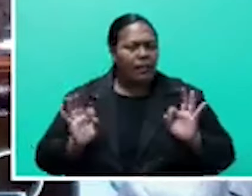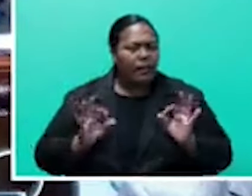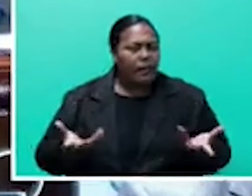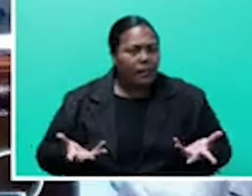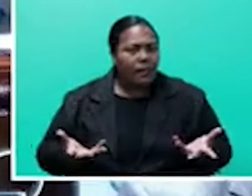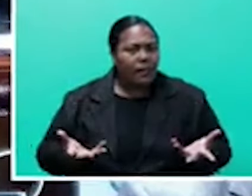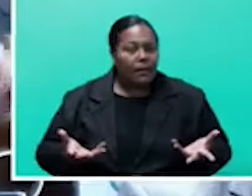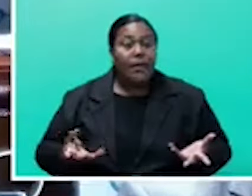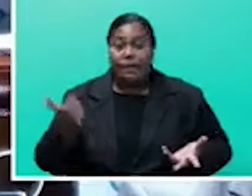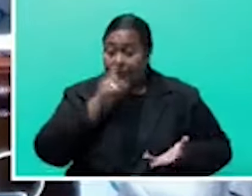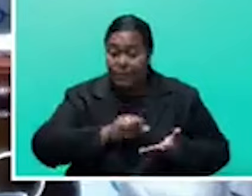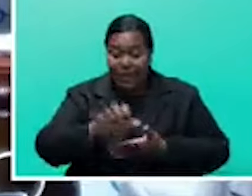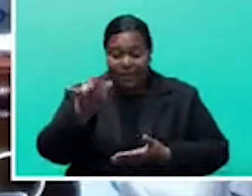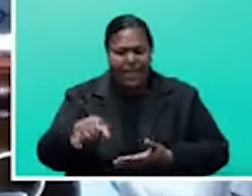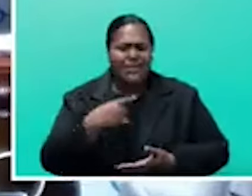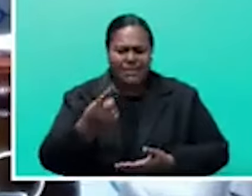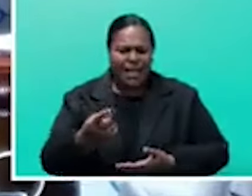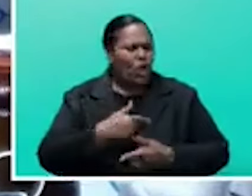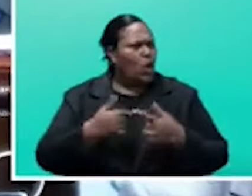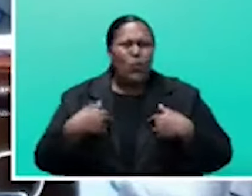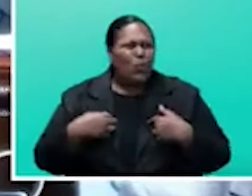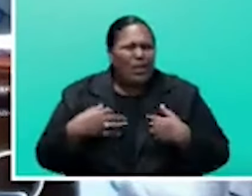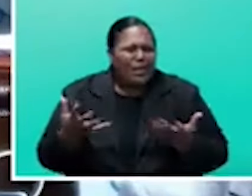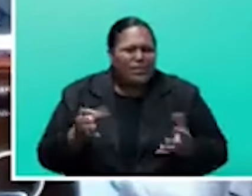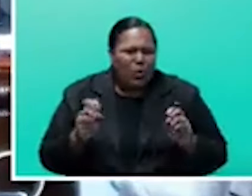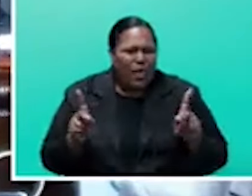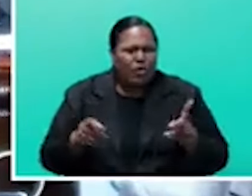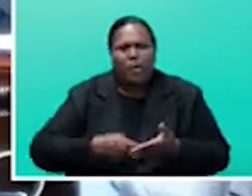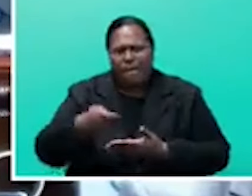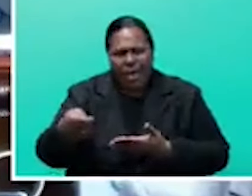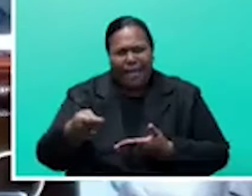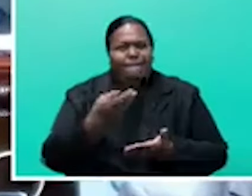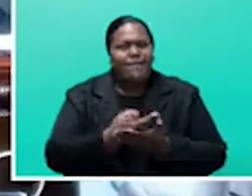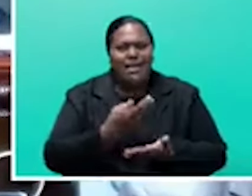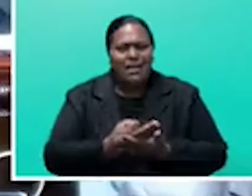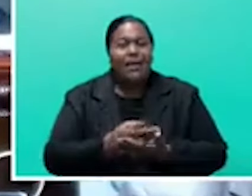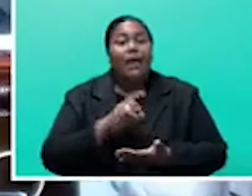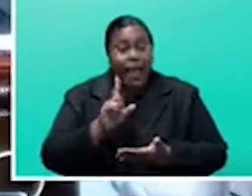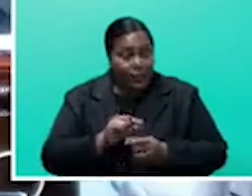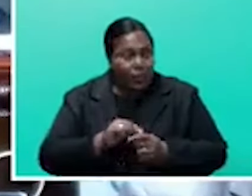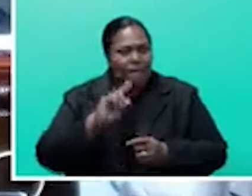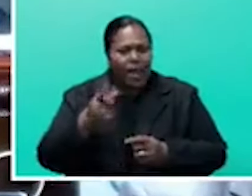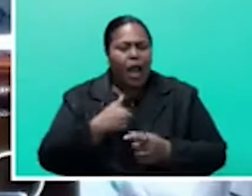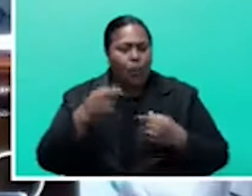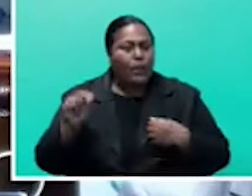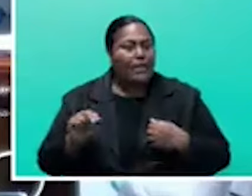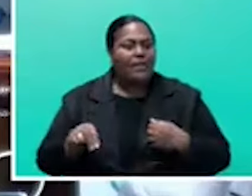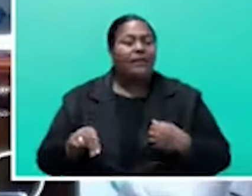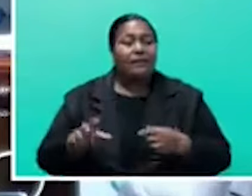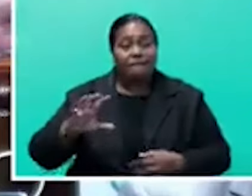Speaker, were saying, we don't mind paying stall fees, but we need fence. Because they built a